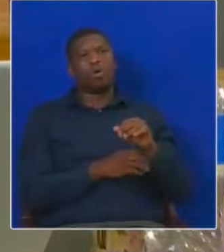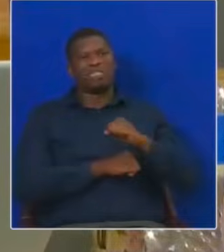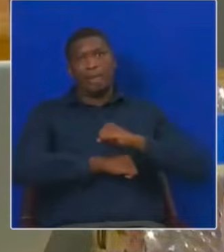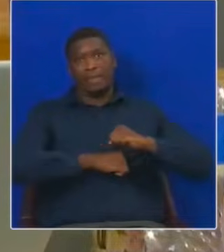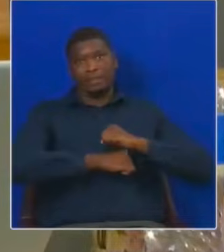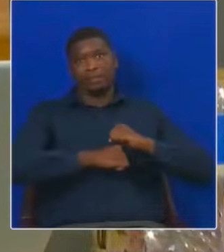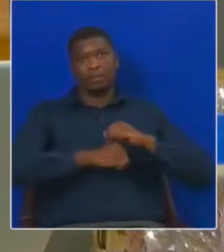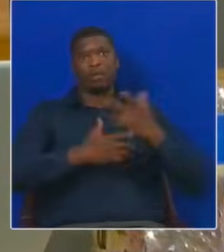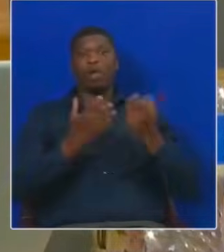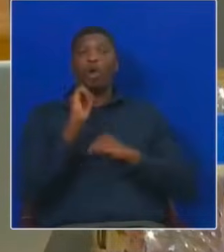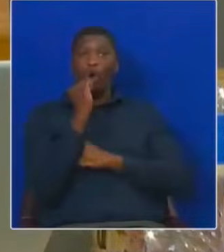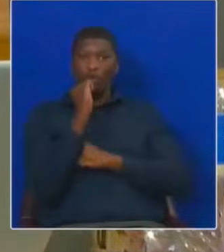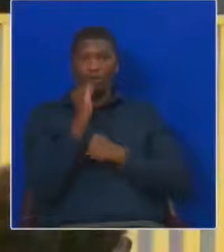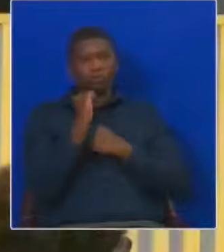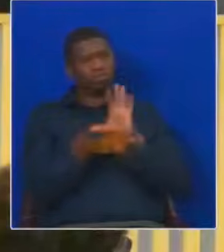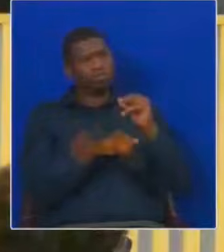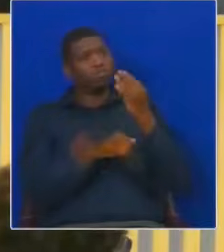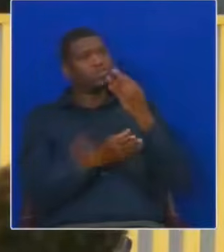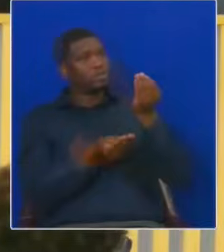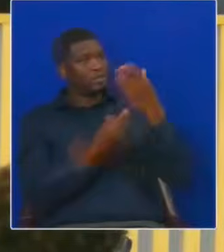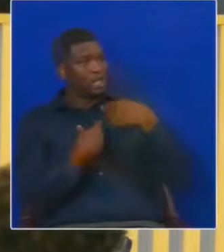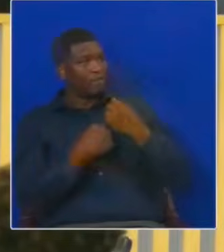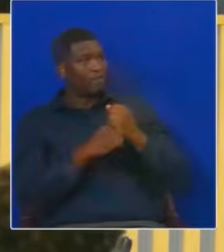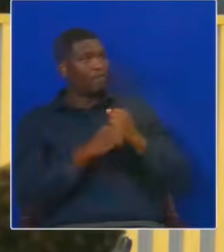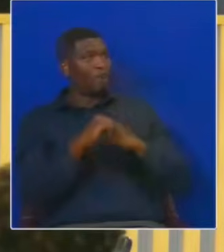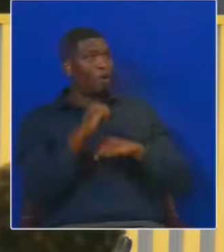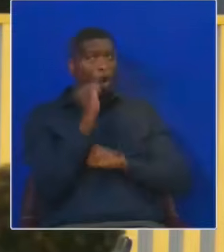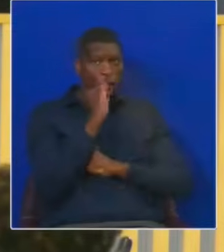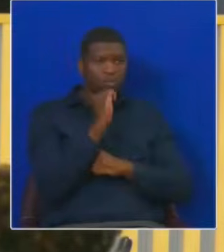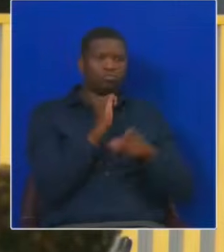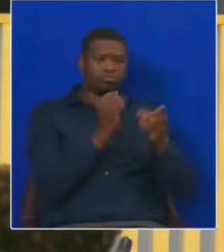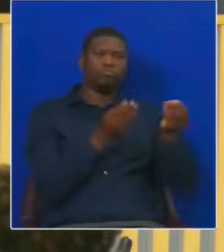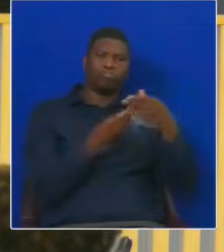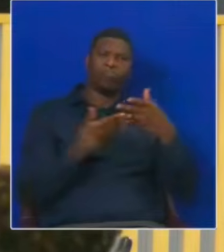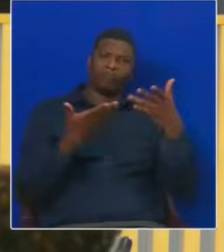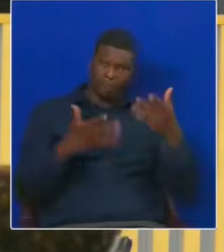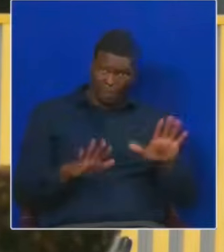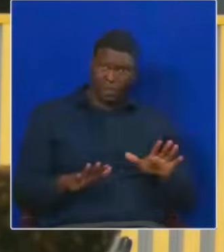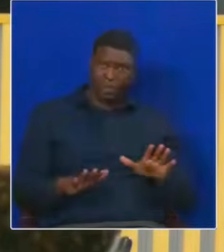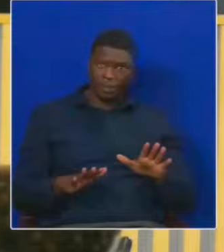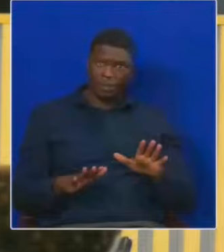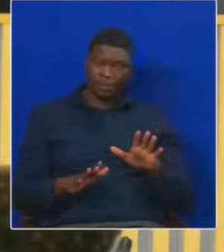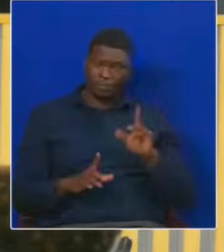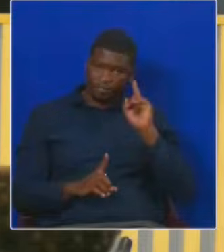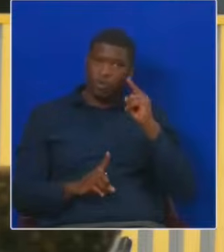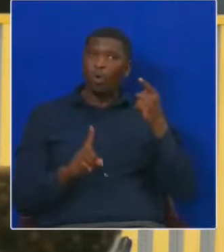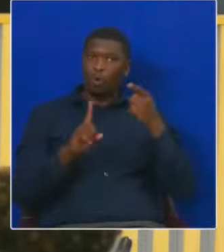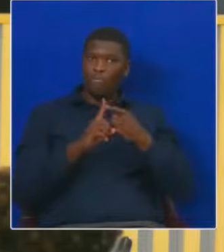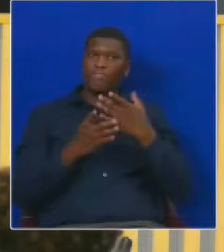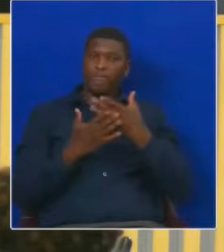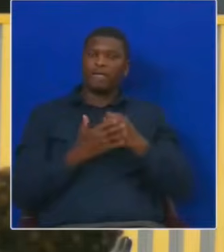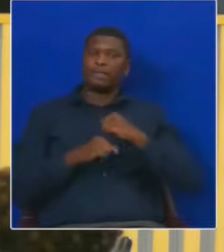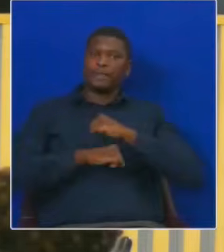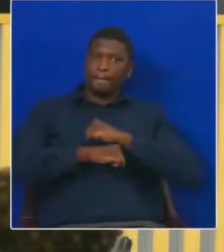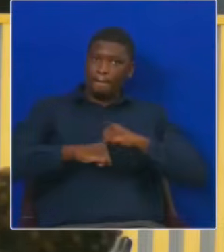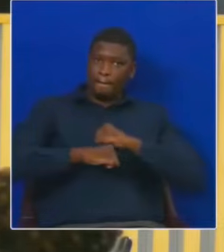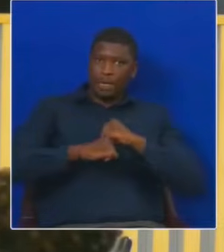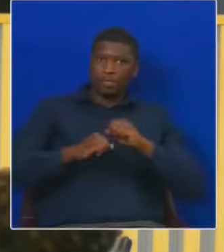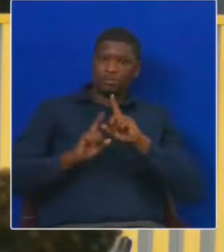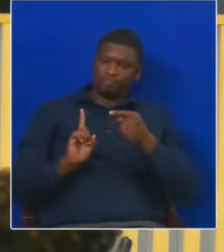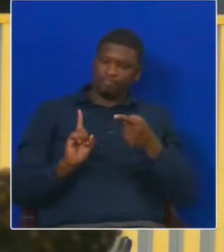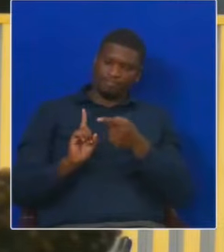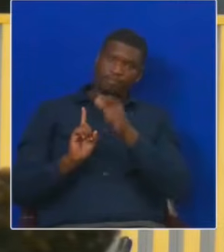an office and a space to can interview